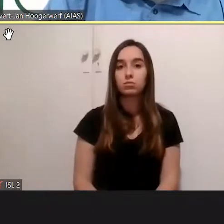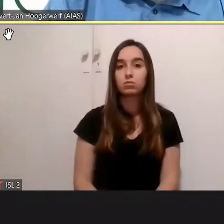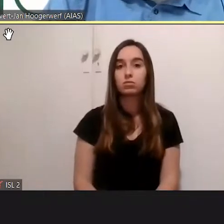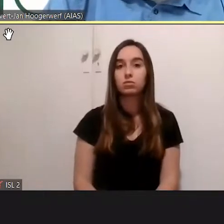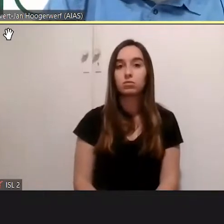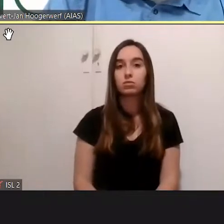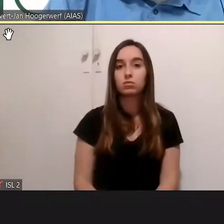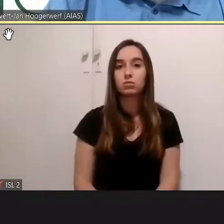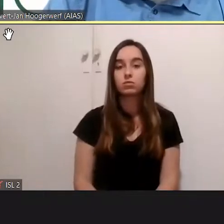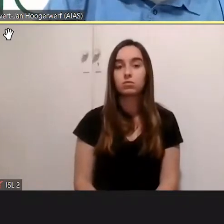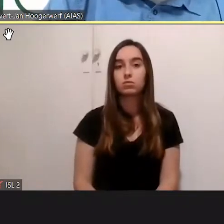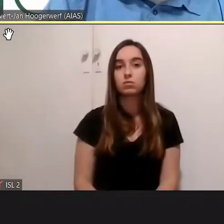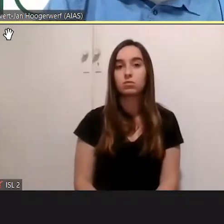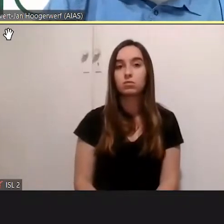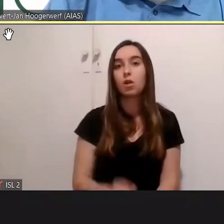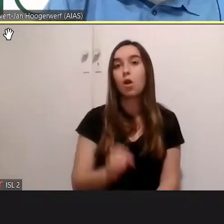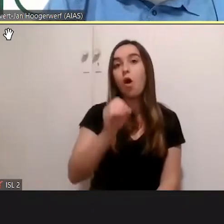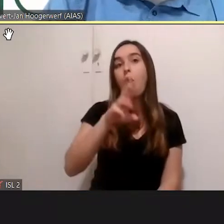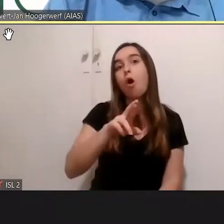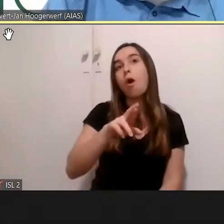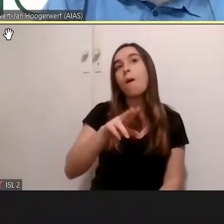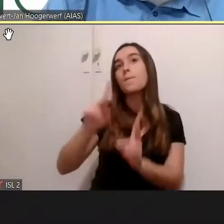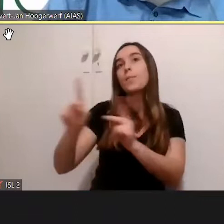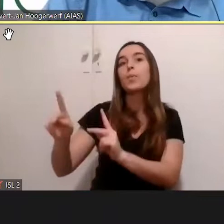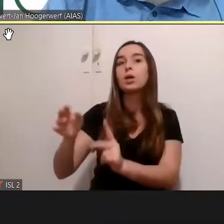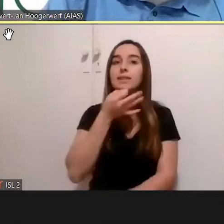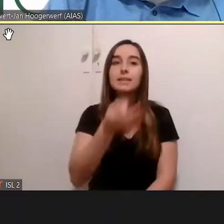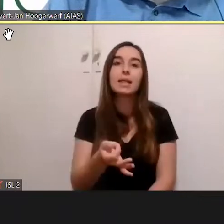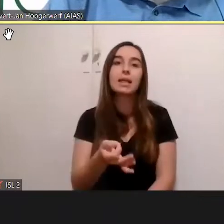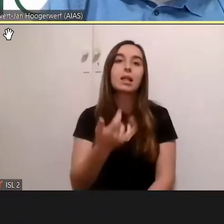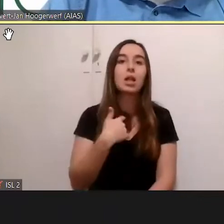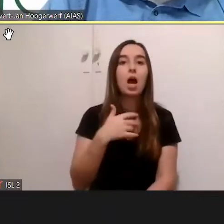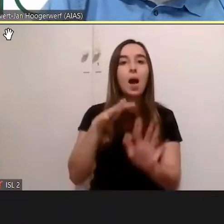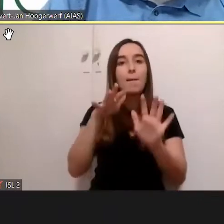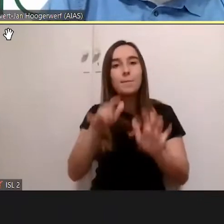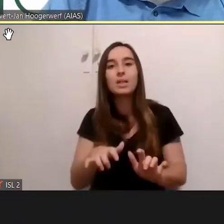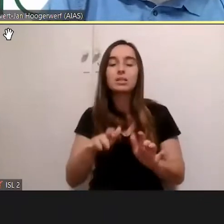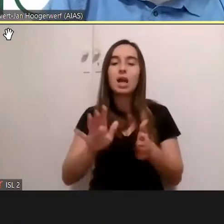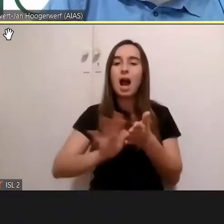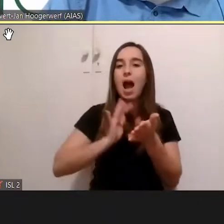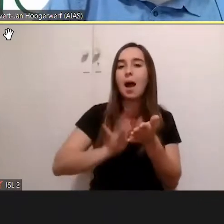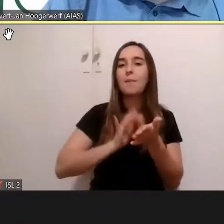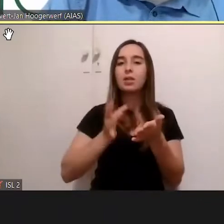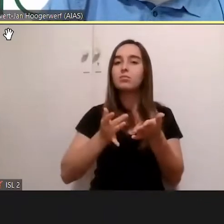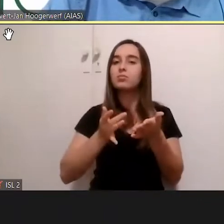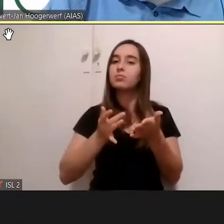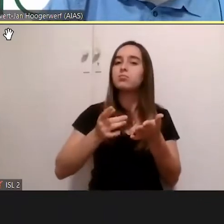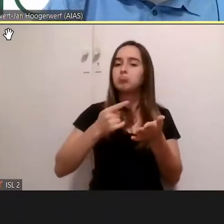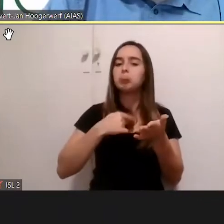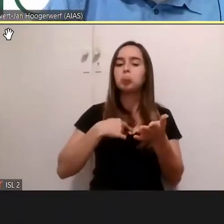Or people said, oh, compared to laptops or the PC, the iPad actually is much more user-friendly.